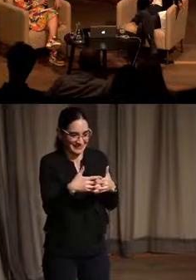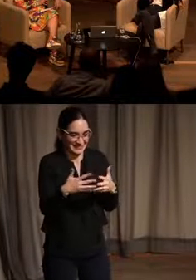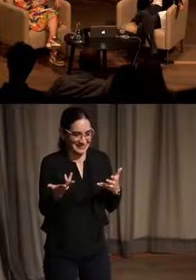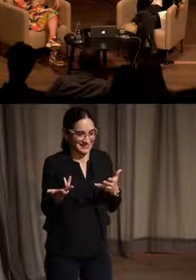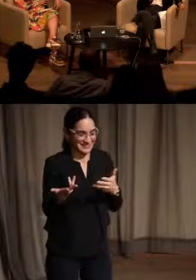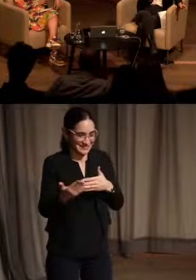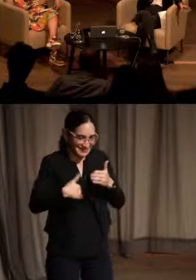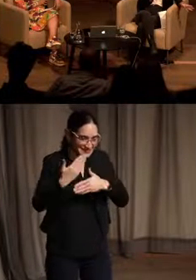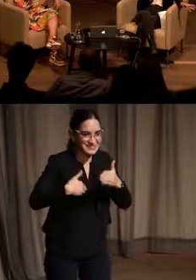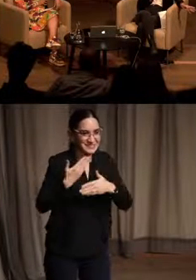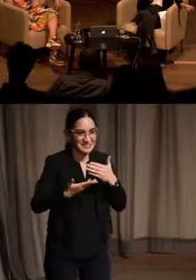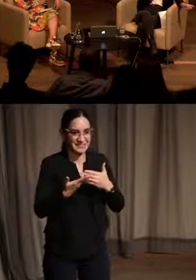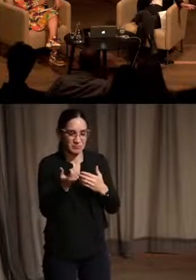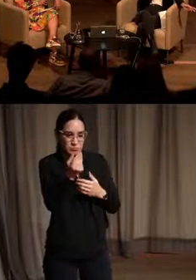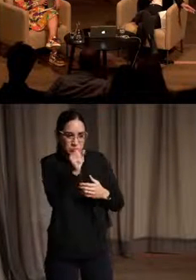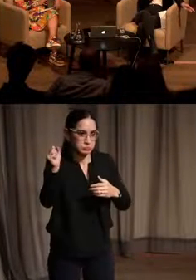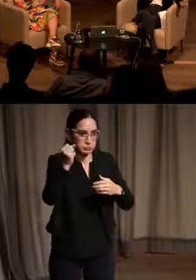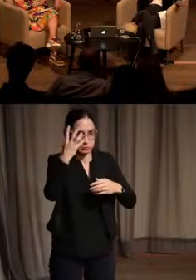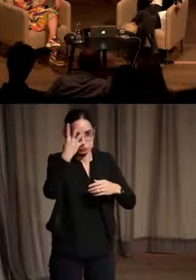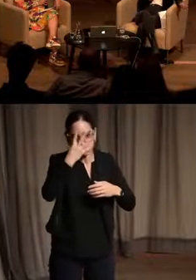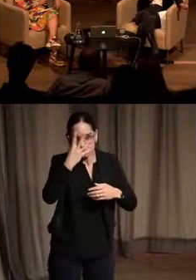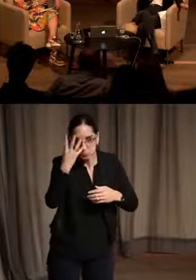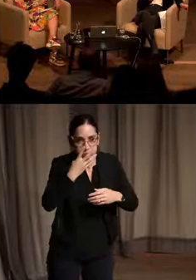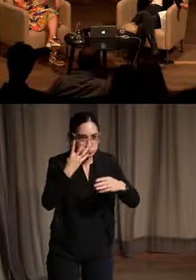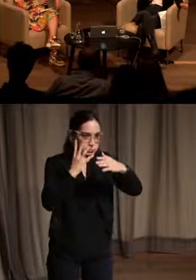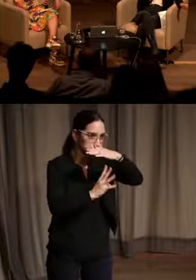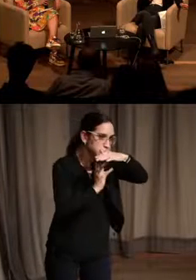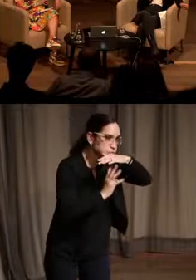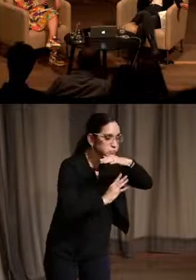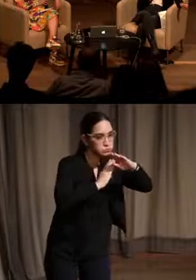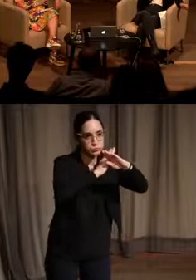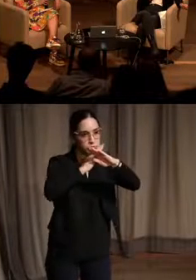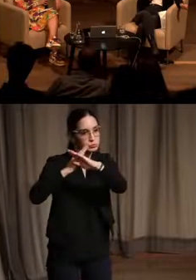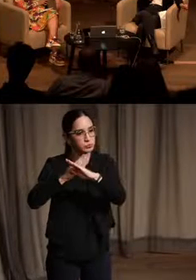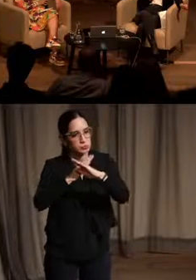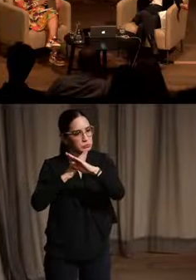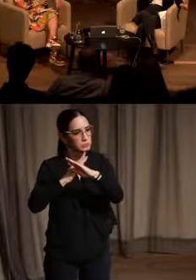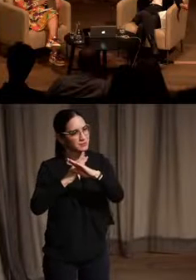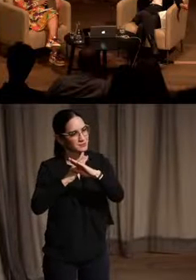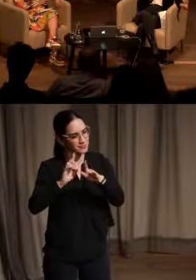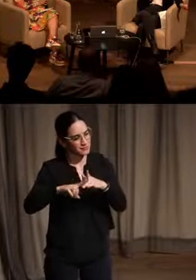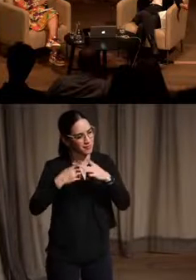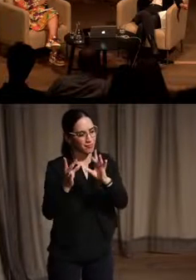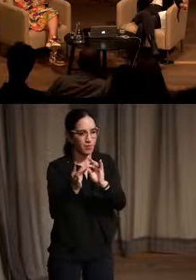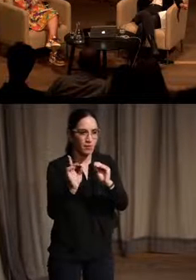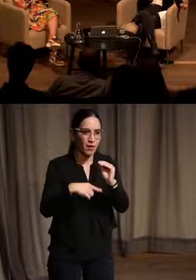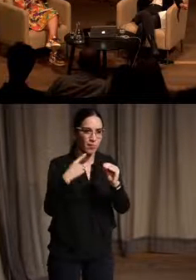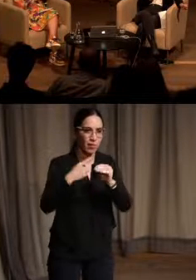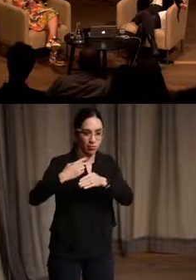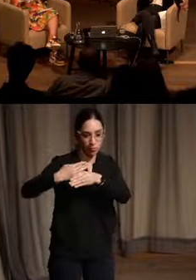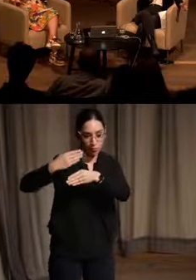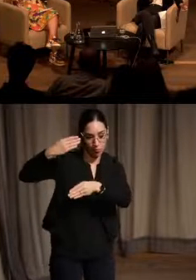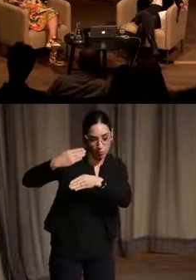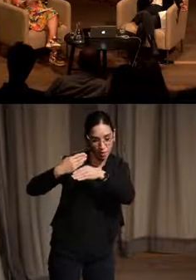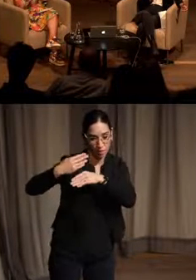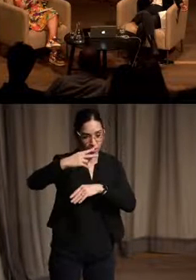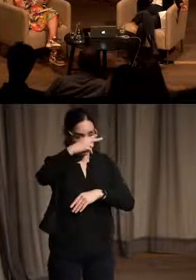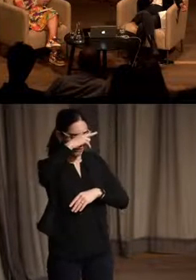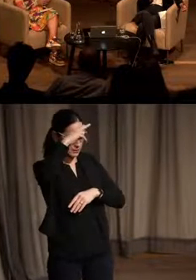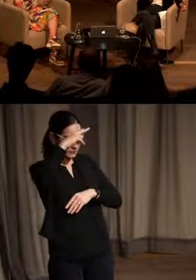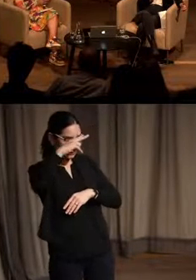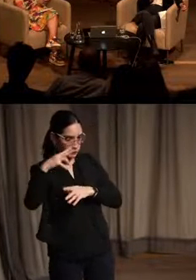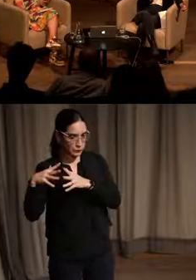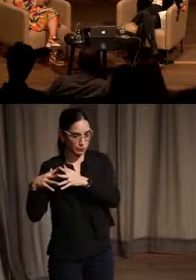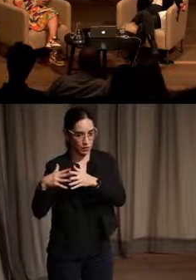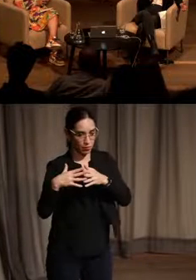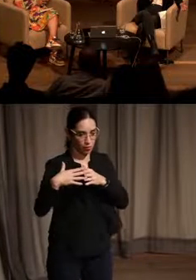and started talking about building this wall between the US and Mexico. And I started thinking, like, well, who's going to build this